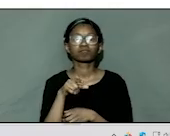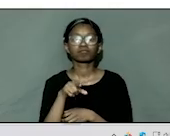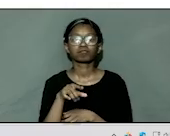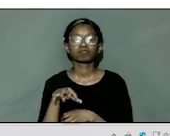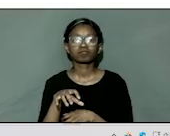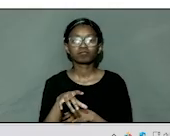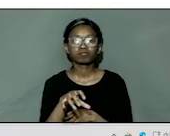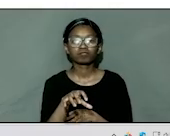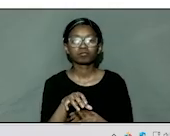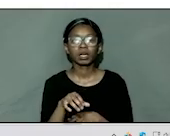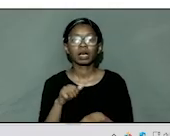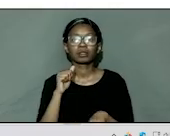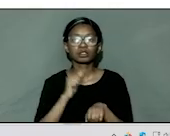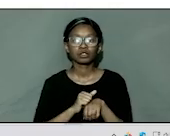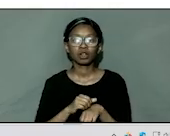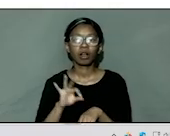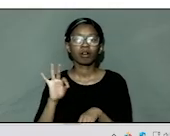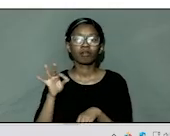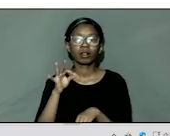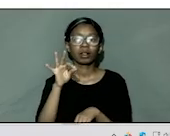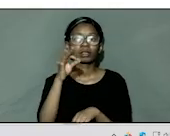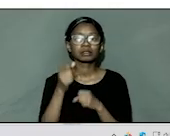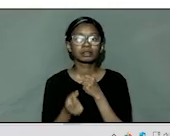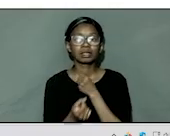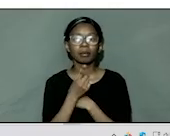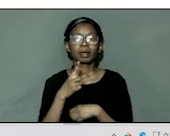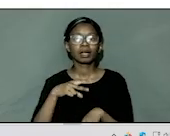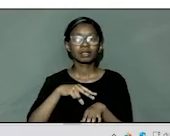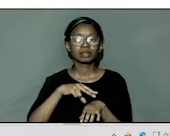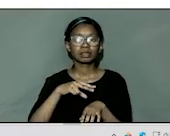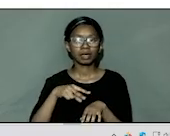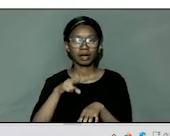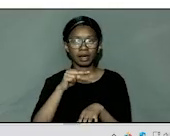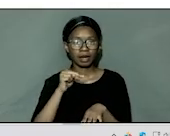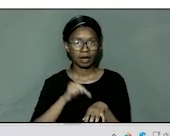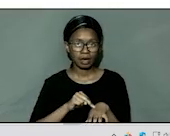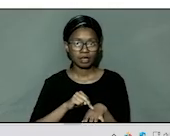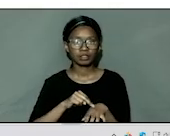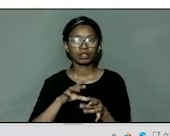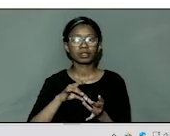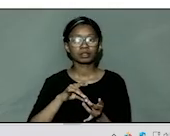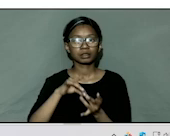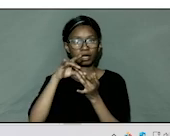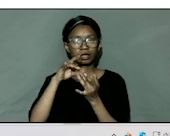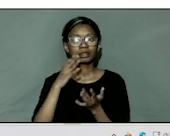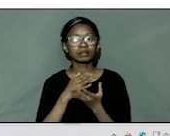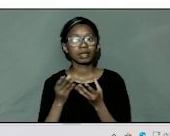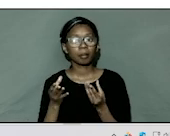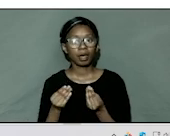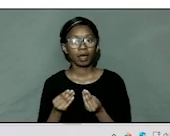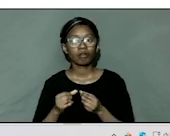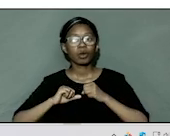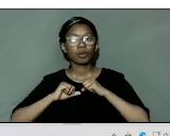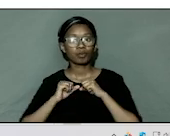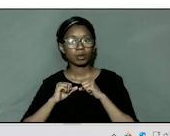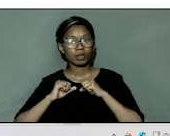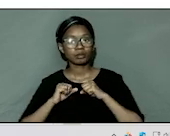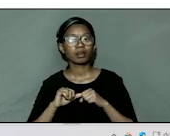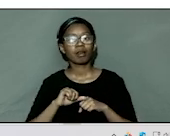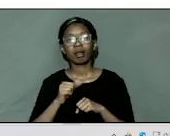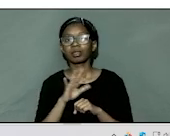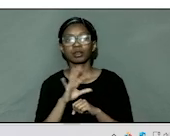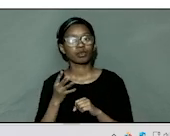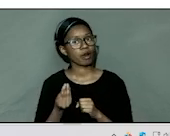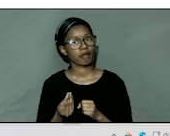natural selection. Some have wings and some do not have